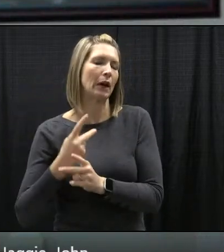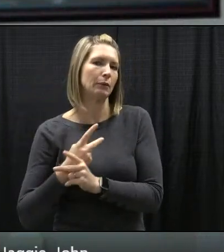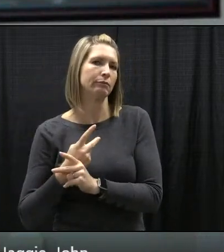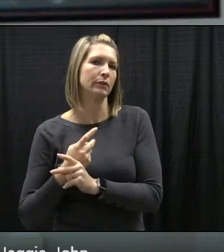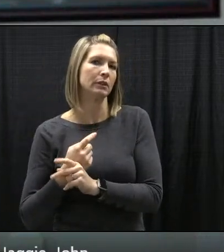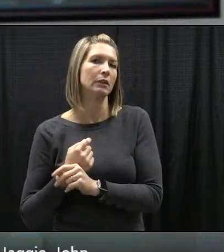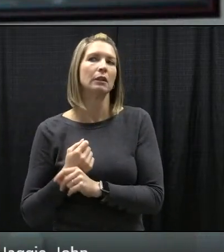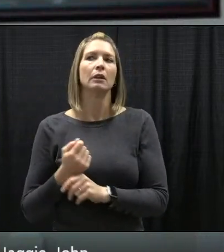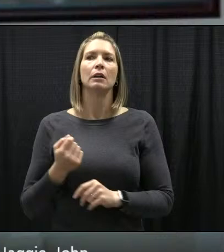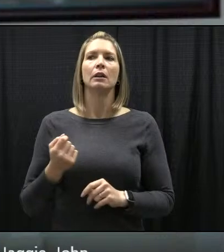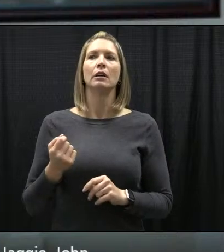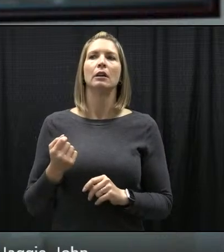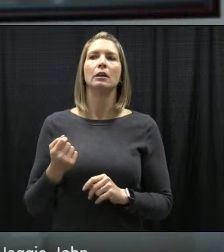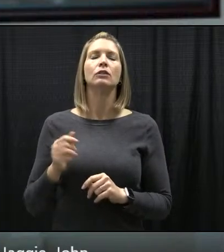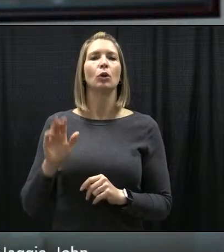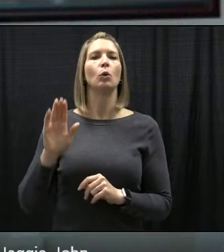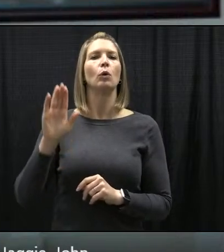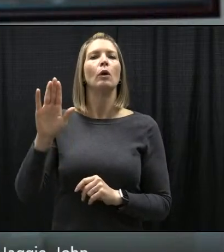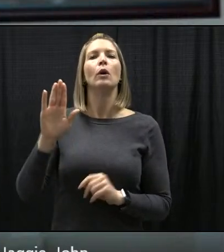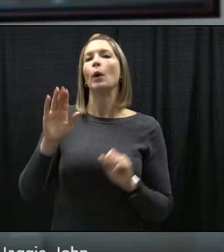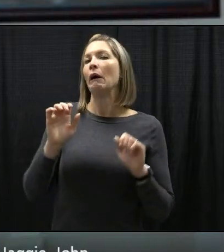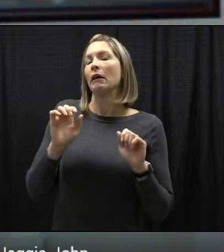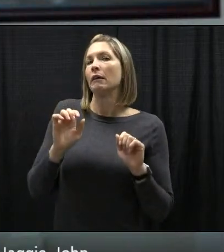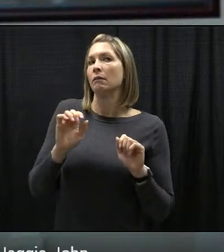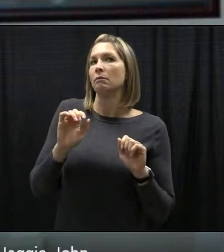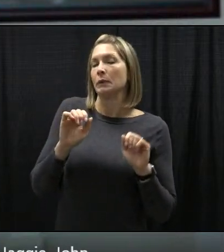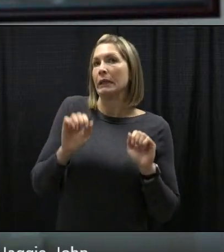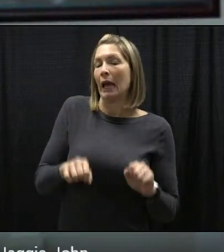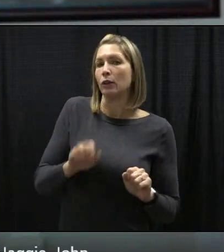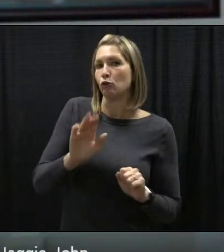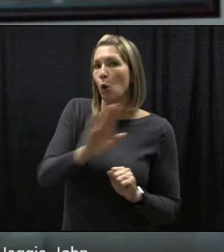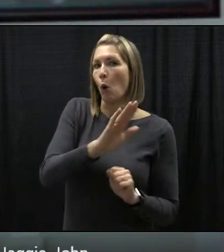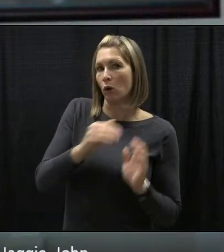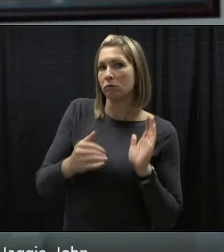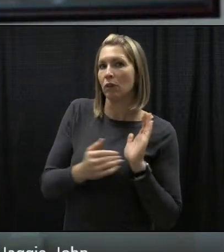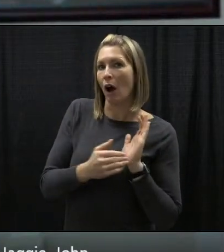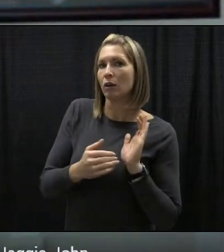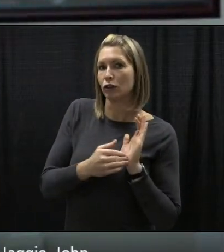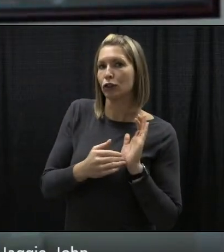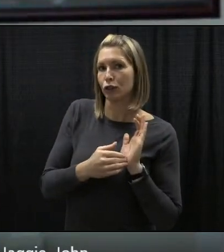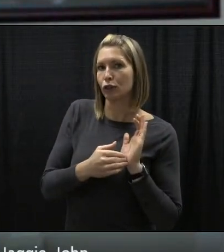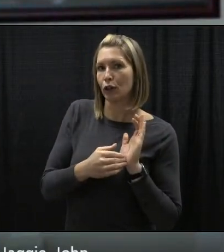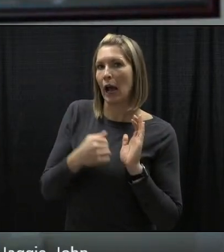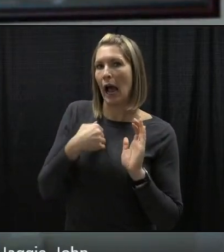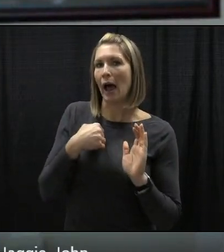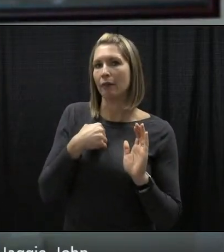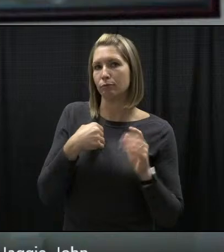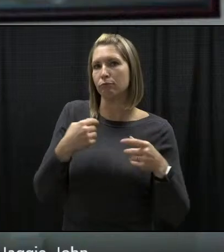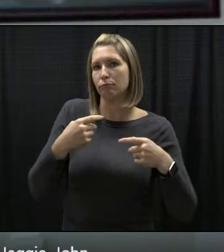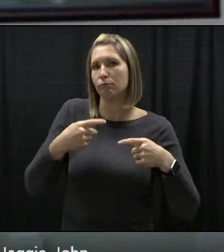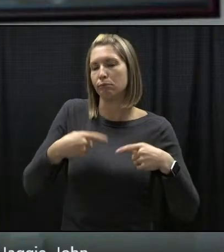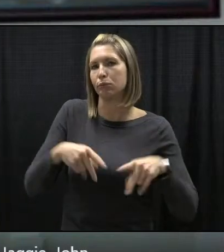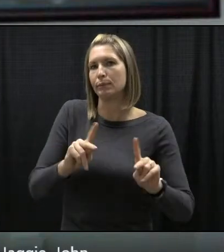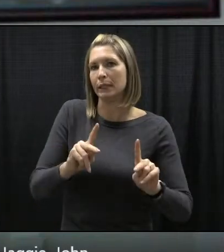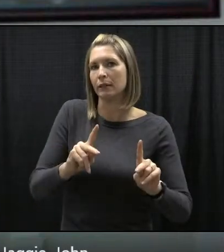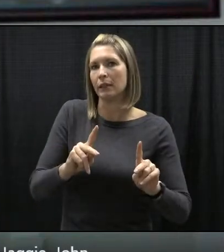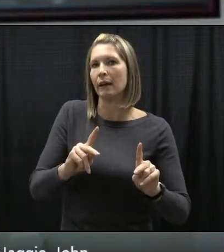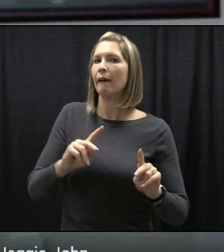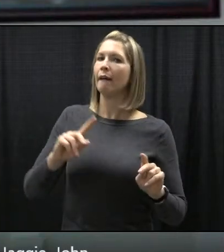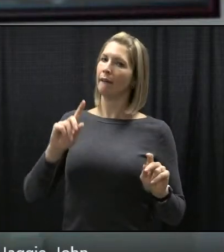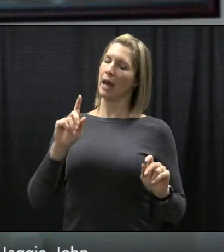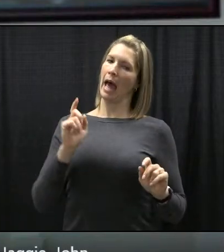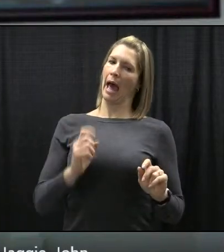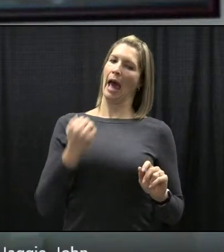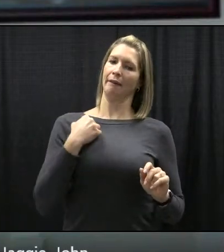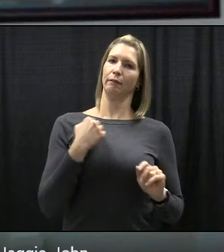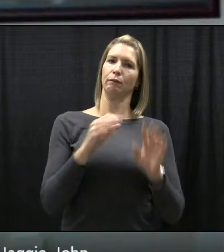nurse practitioner, and the physician can be a specialist or a primary care physician. There is a prescribed a set form that they have